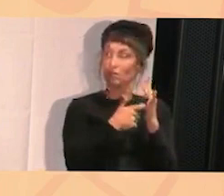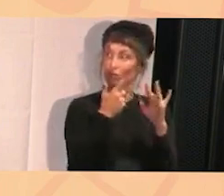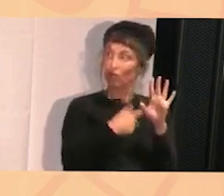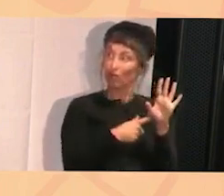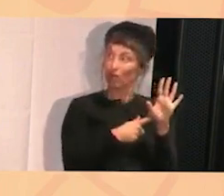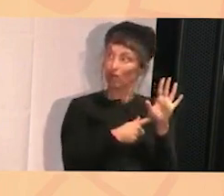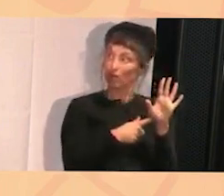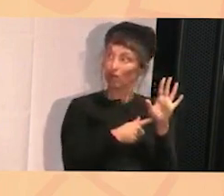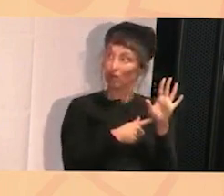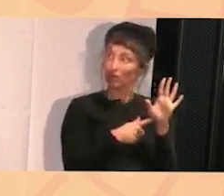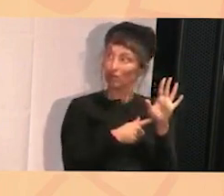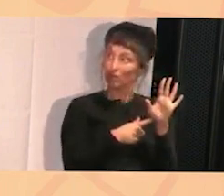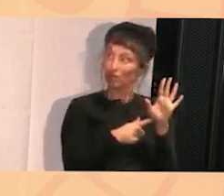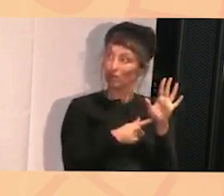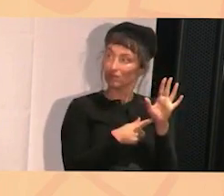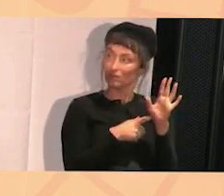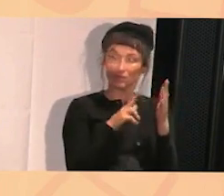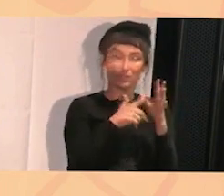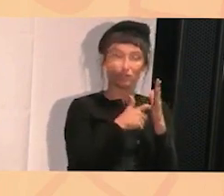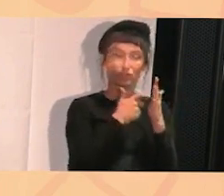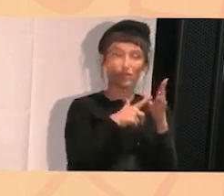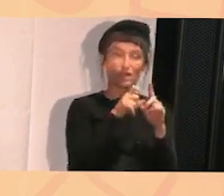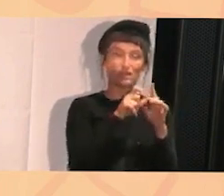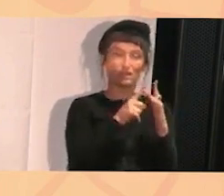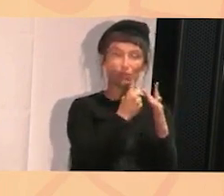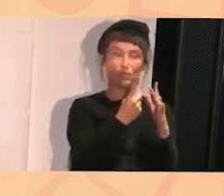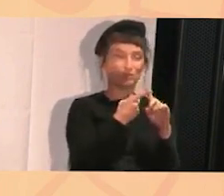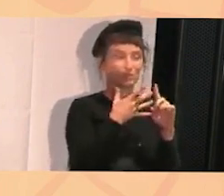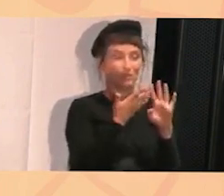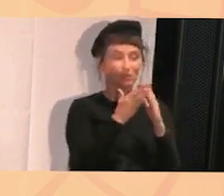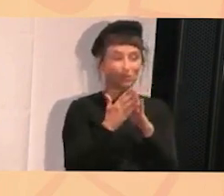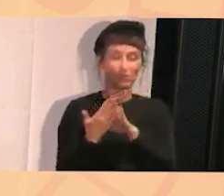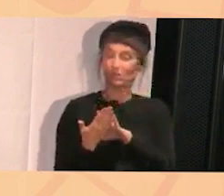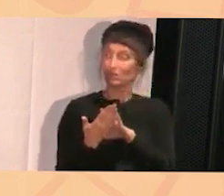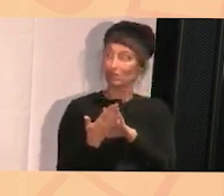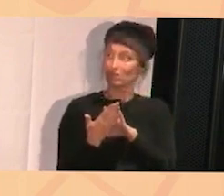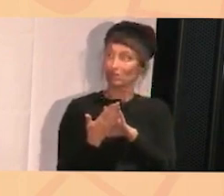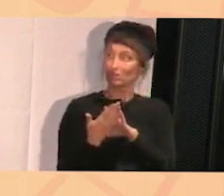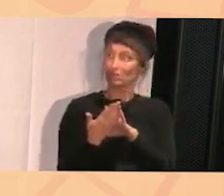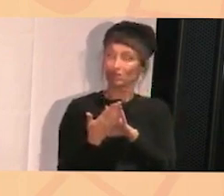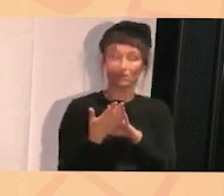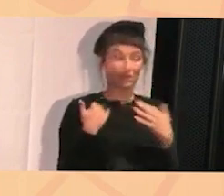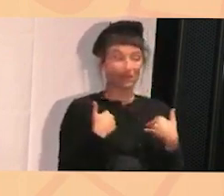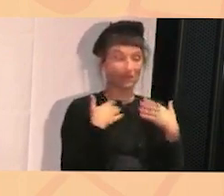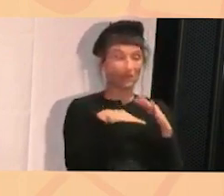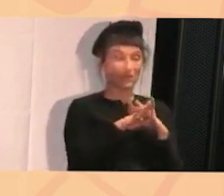in Fitzroy, you got Mendarati is one of the communities, and they've been put into a township where